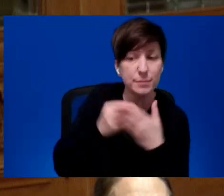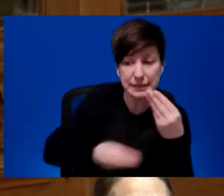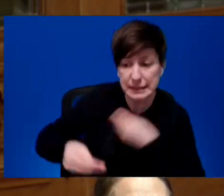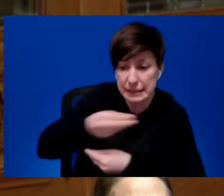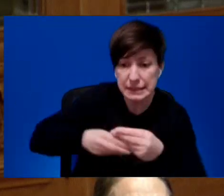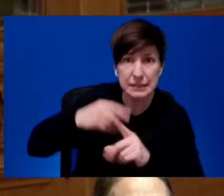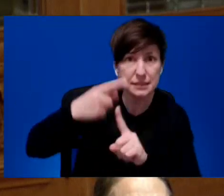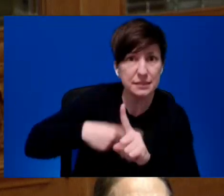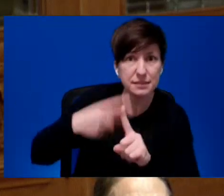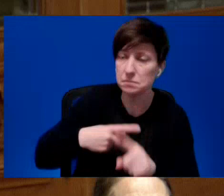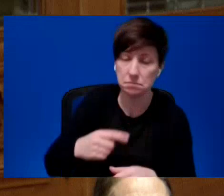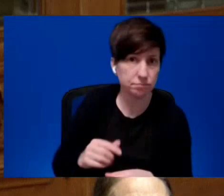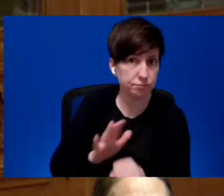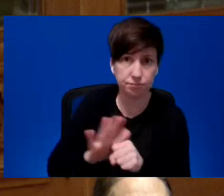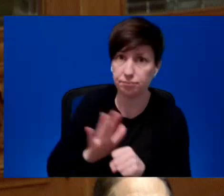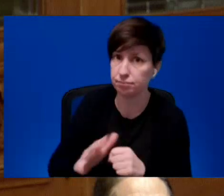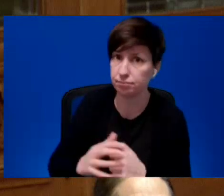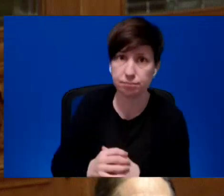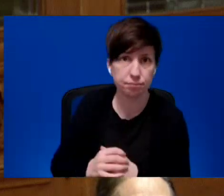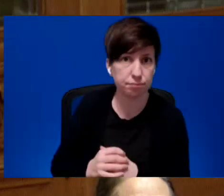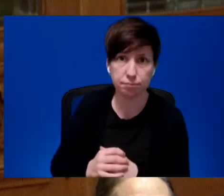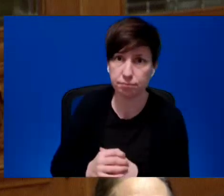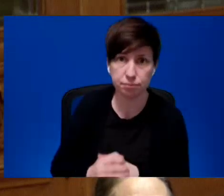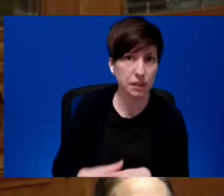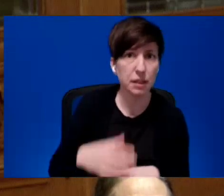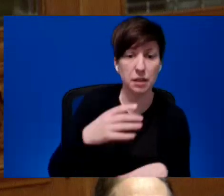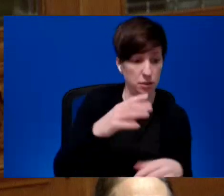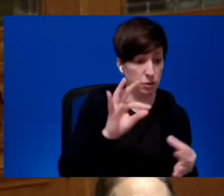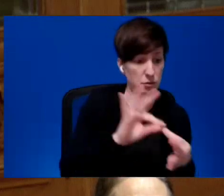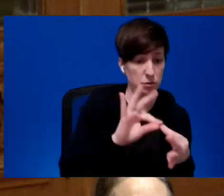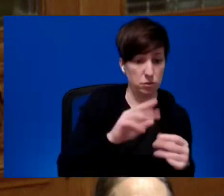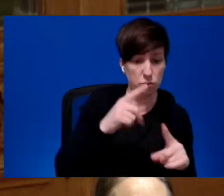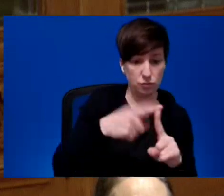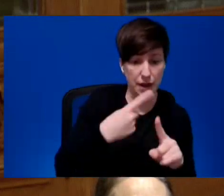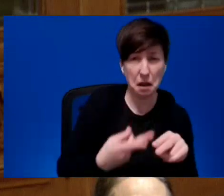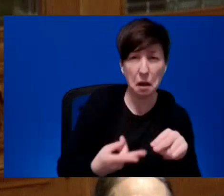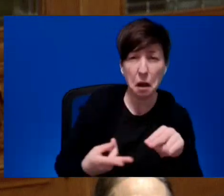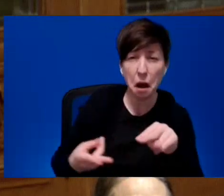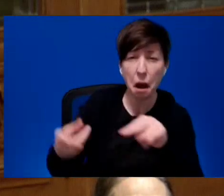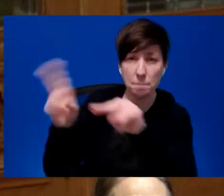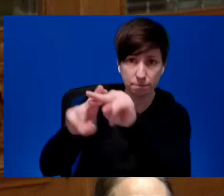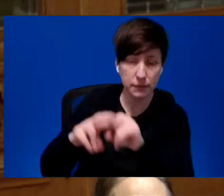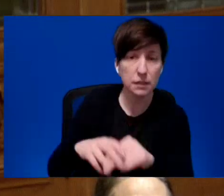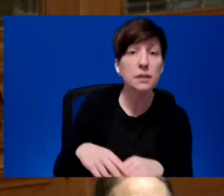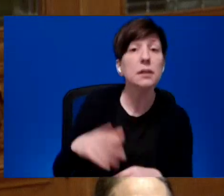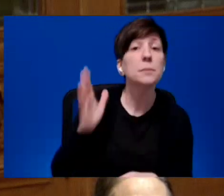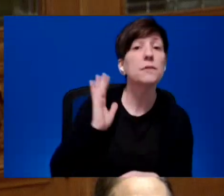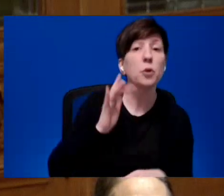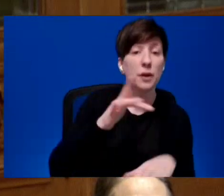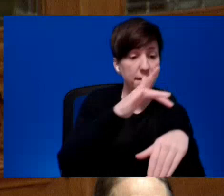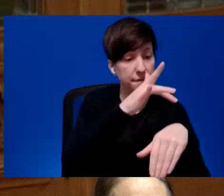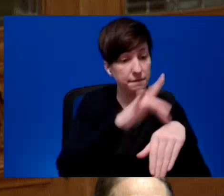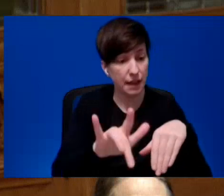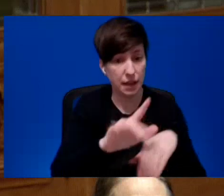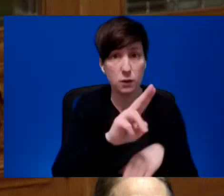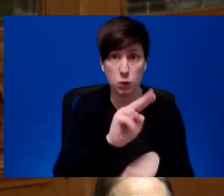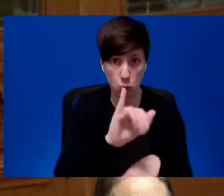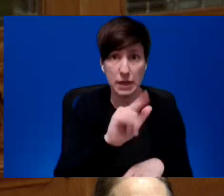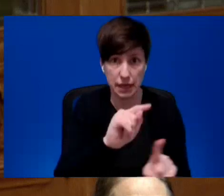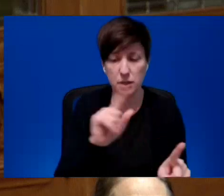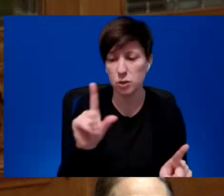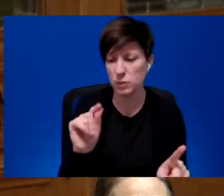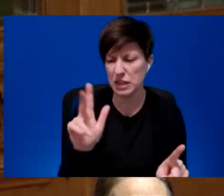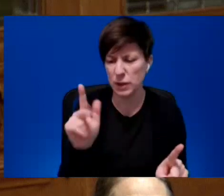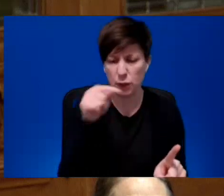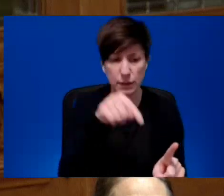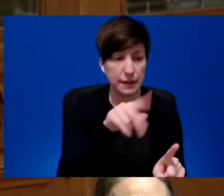surging between tenancies. In 2023, the rent for vacant units in Victoria